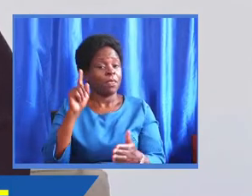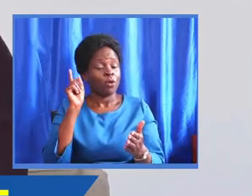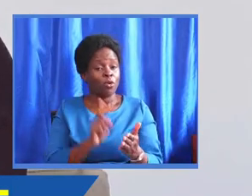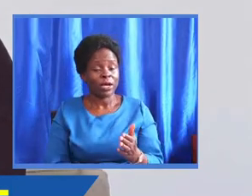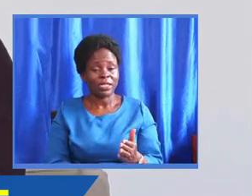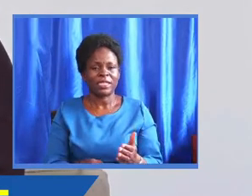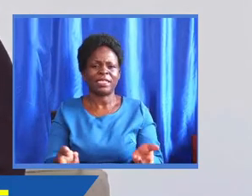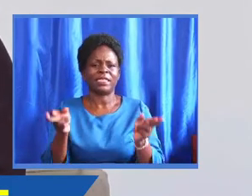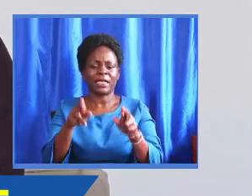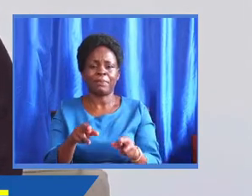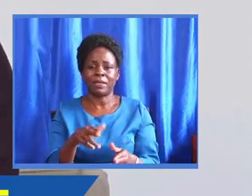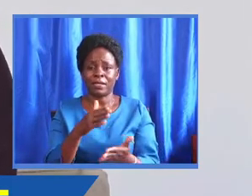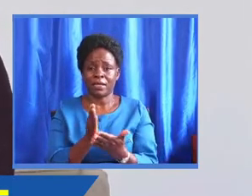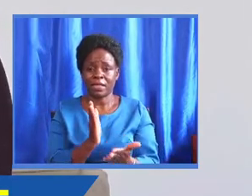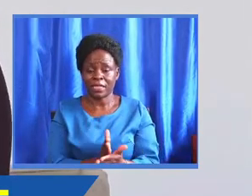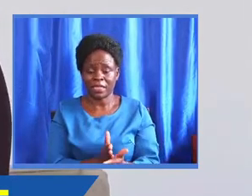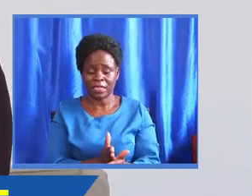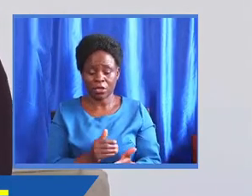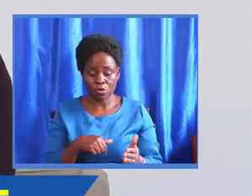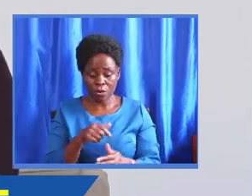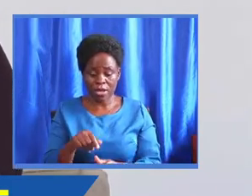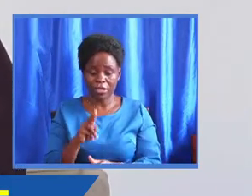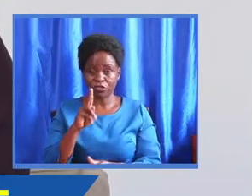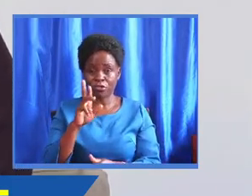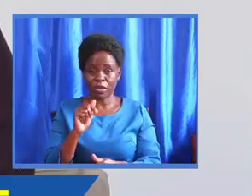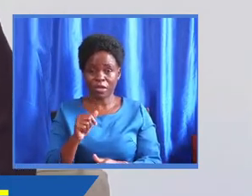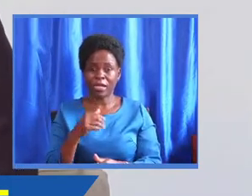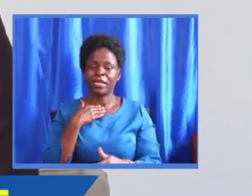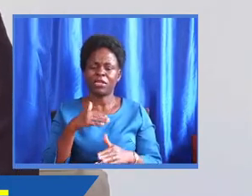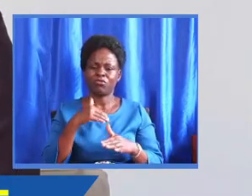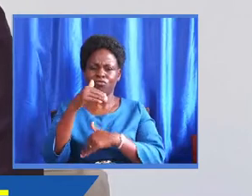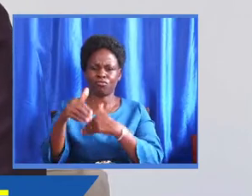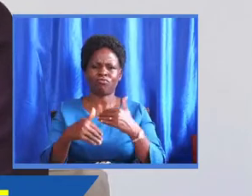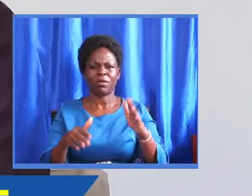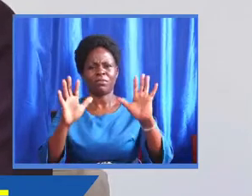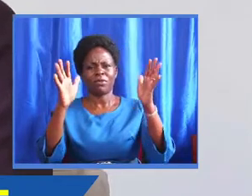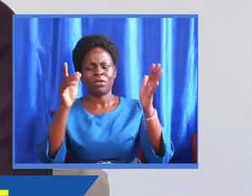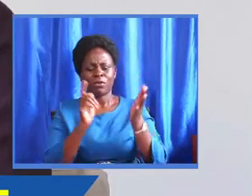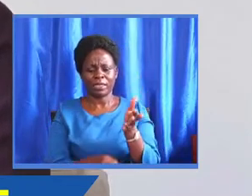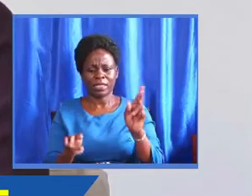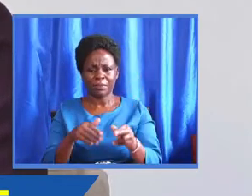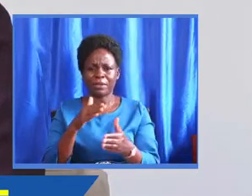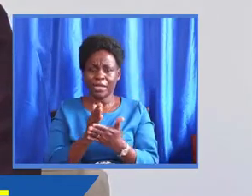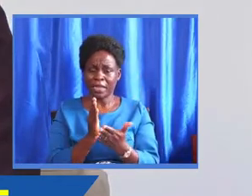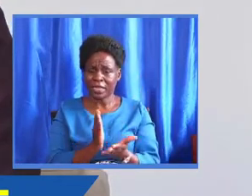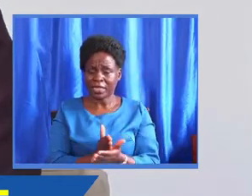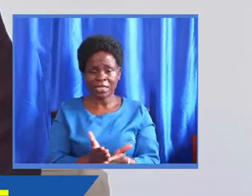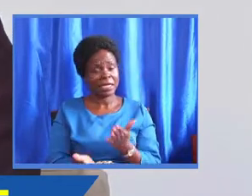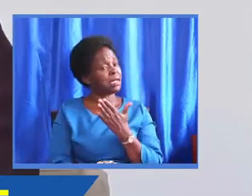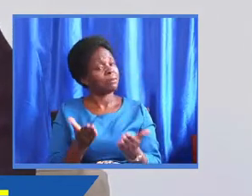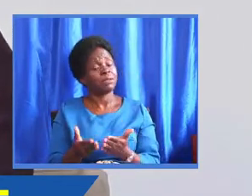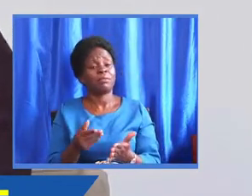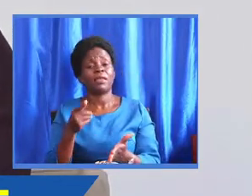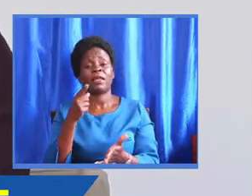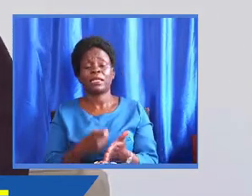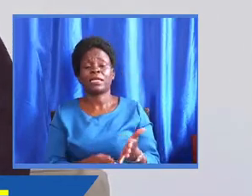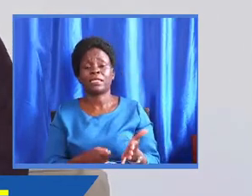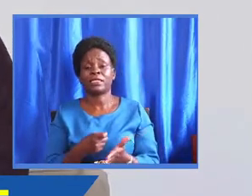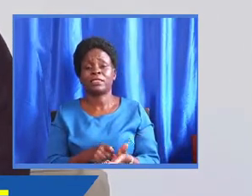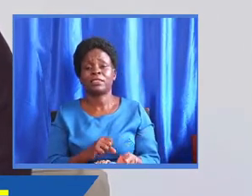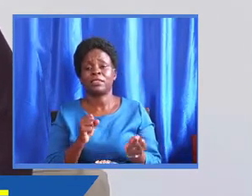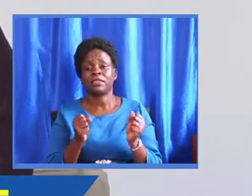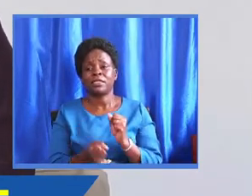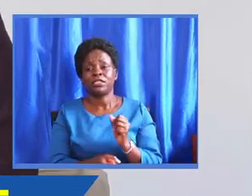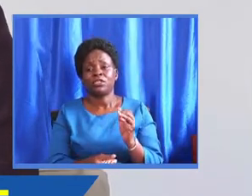is happening in the sector? We as URA need to move to appreciate what's happening in the sector, and then the tax possibly also and changes to